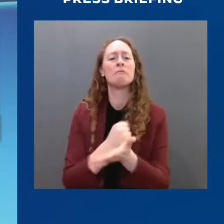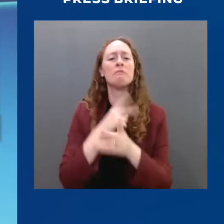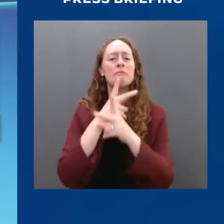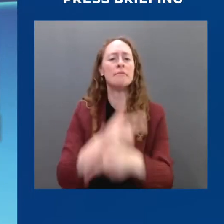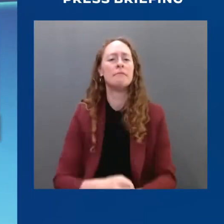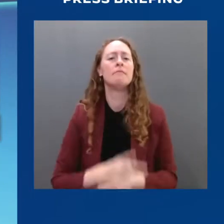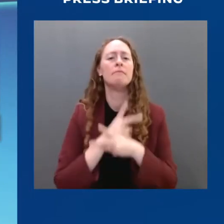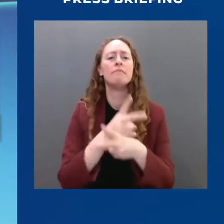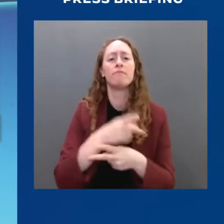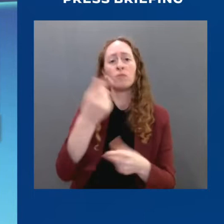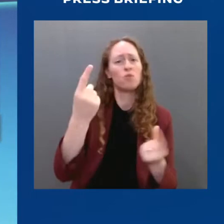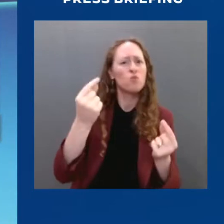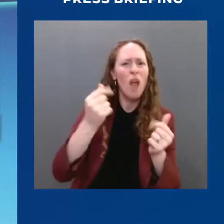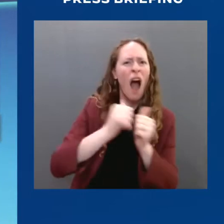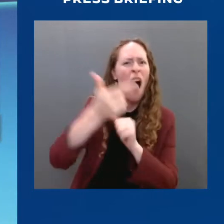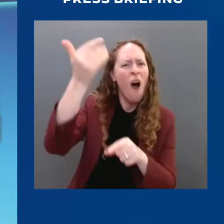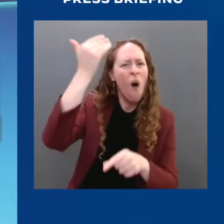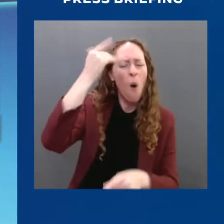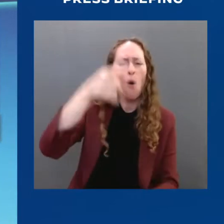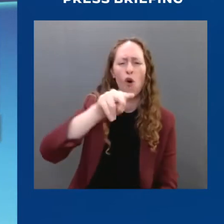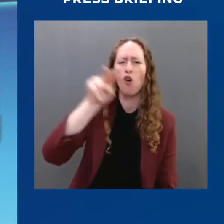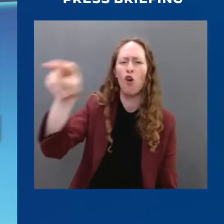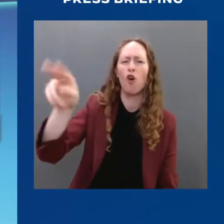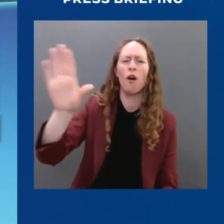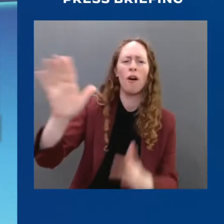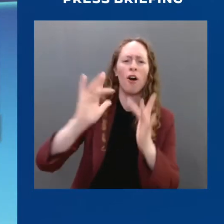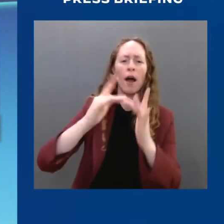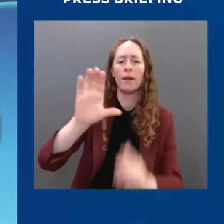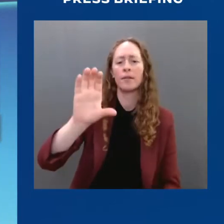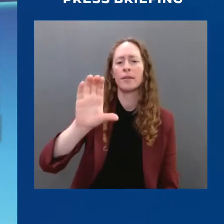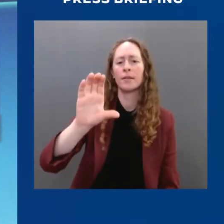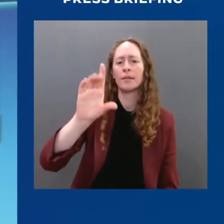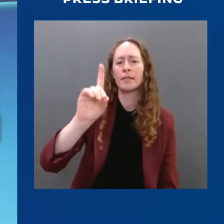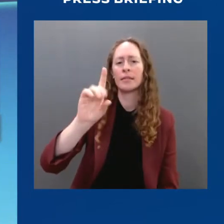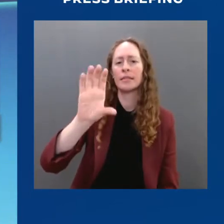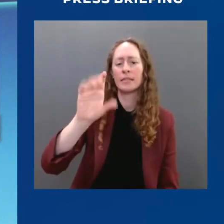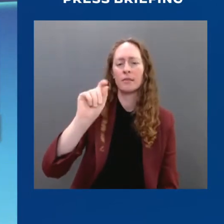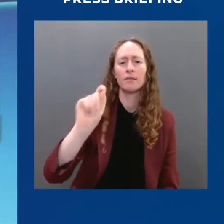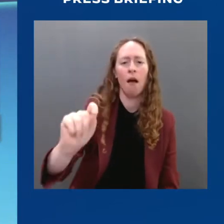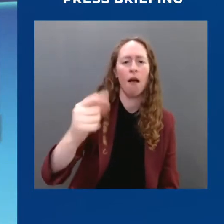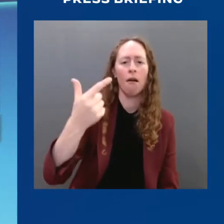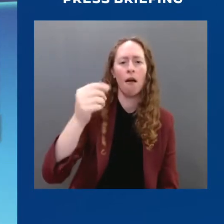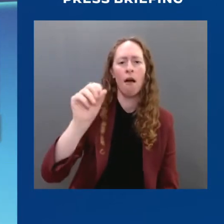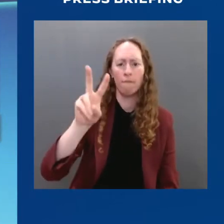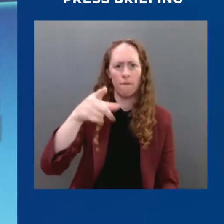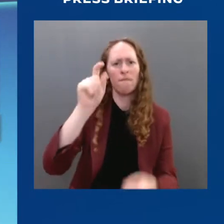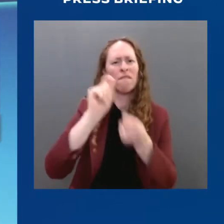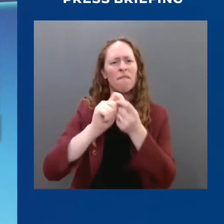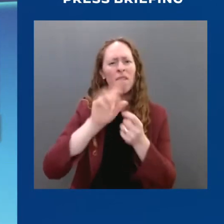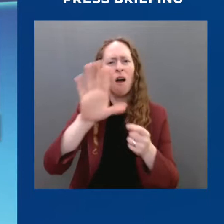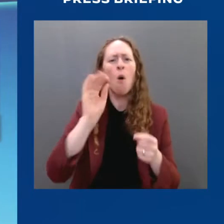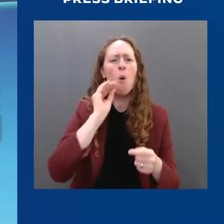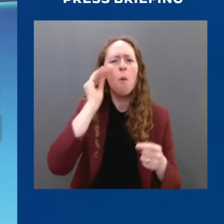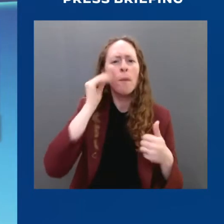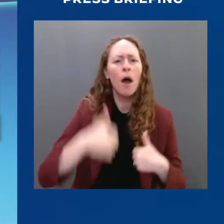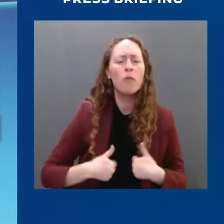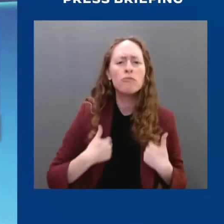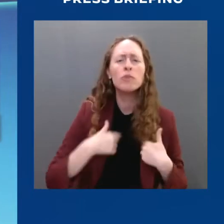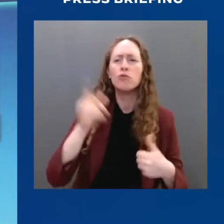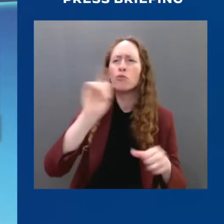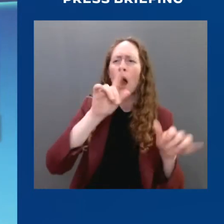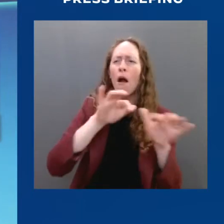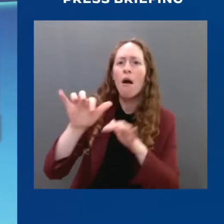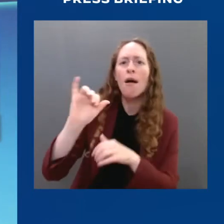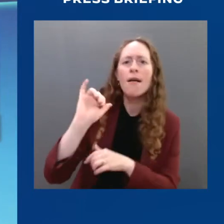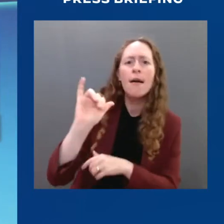or masks are available. And we continue to encourage Americans to follow the CDC recommendations for their community. And finally, I want to take a minute to